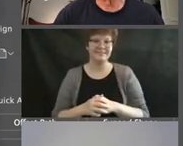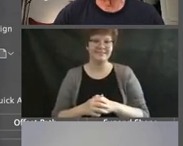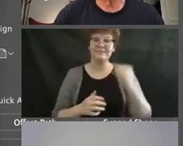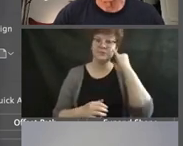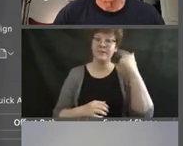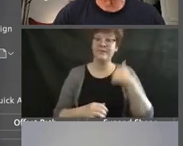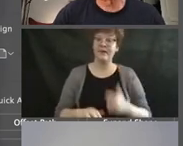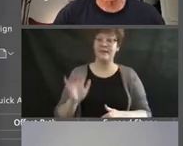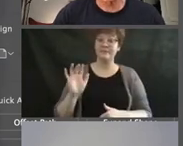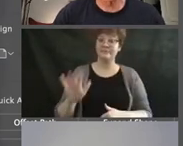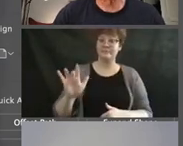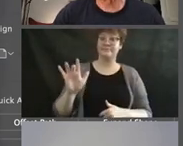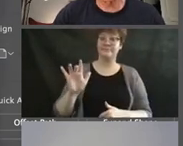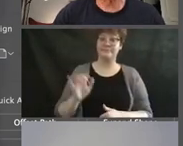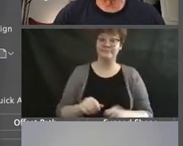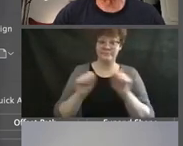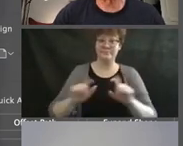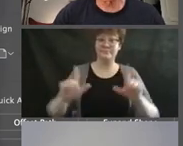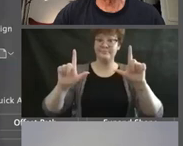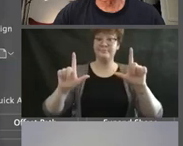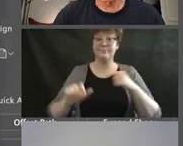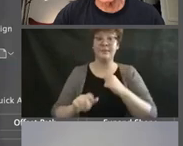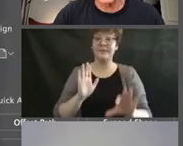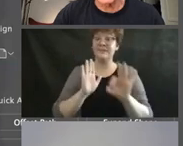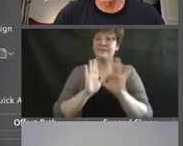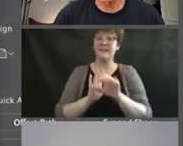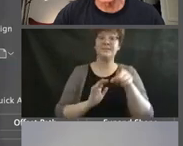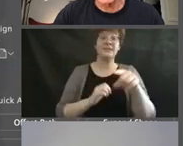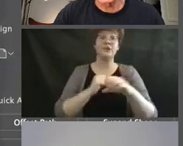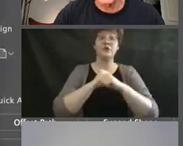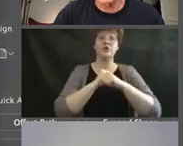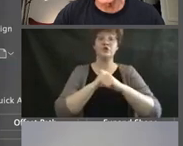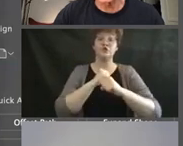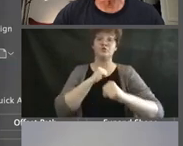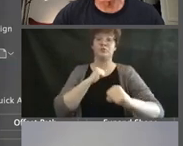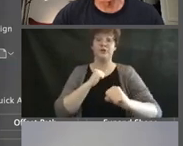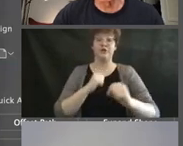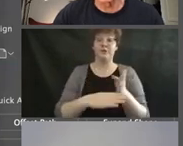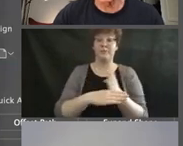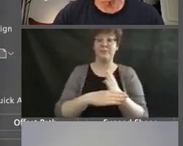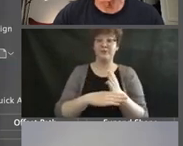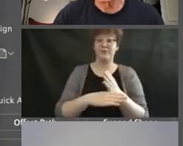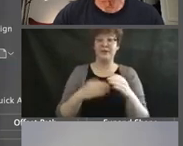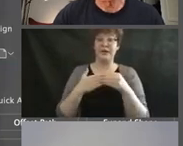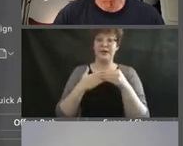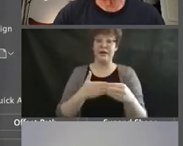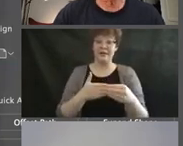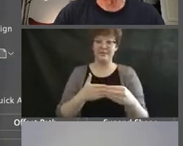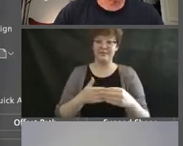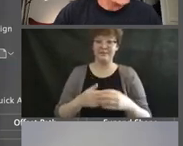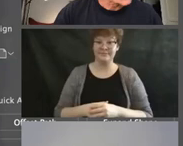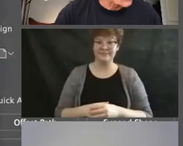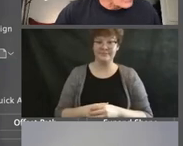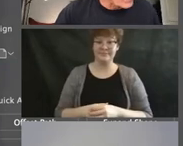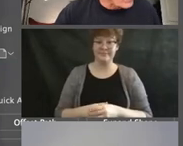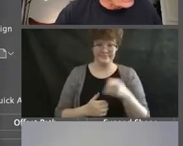here, instead, I'm gonna select stretch between guides. And right now it does the full length. So